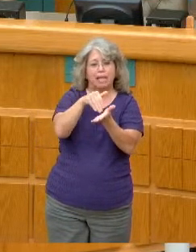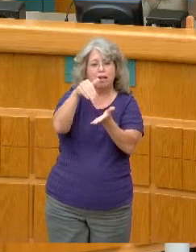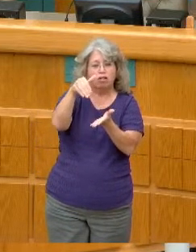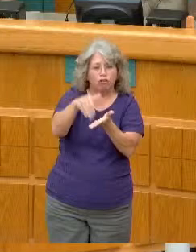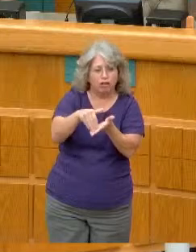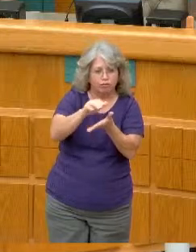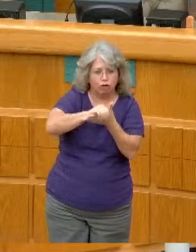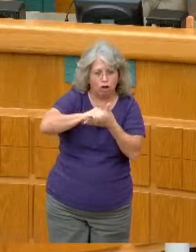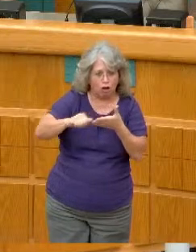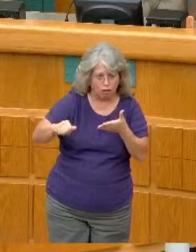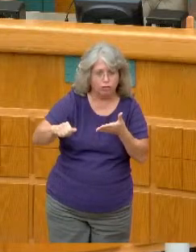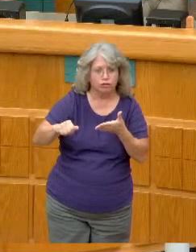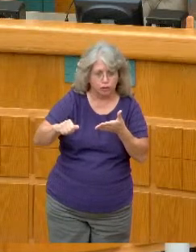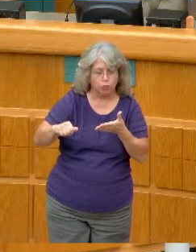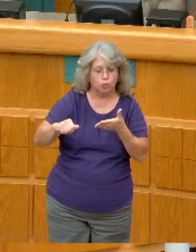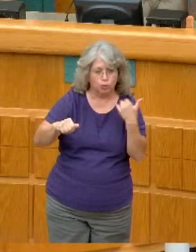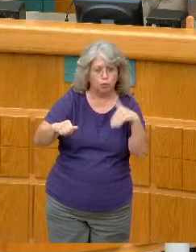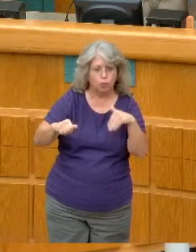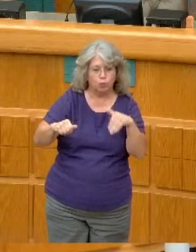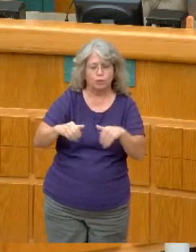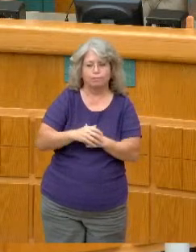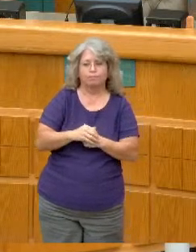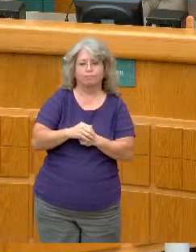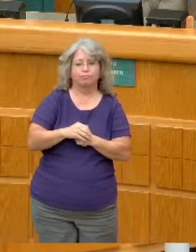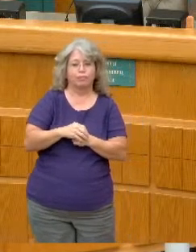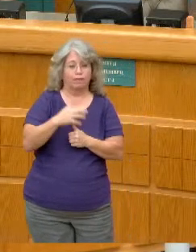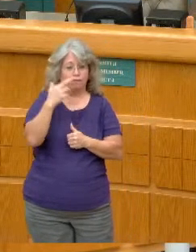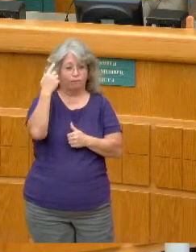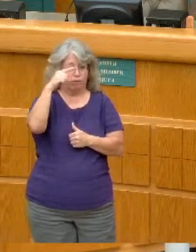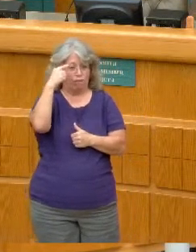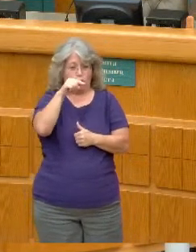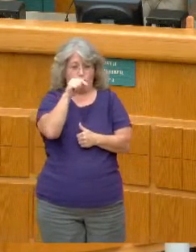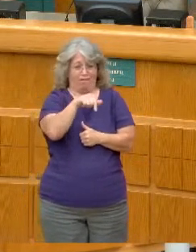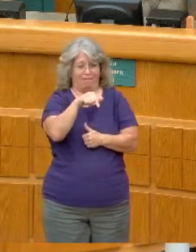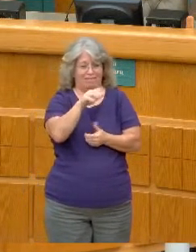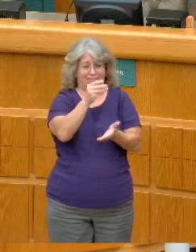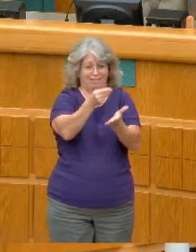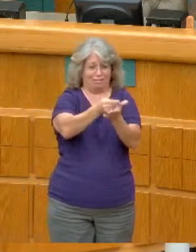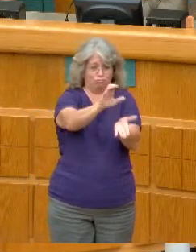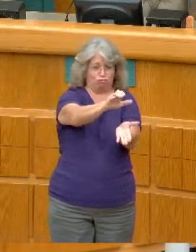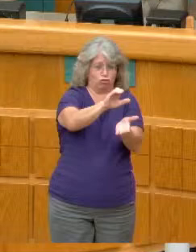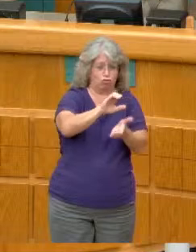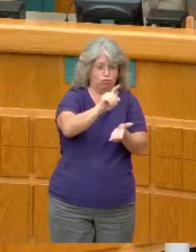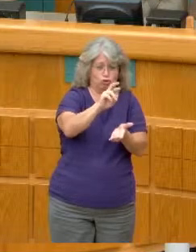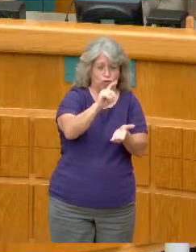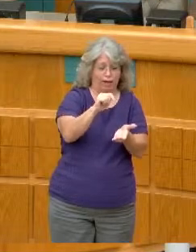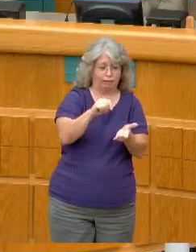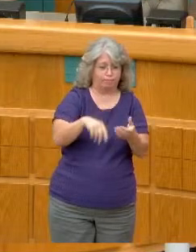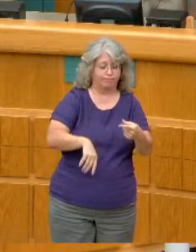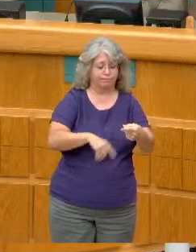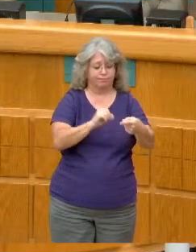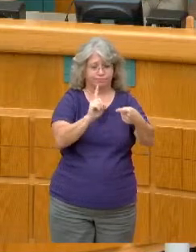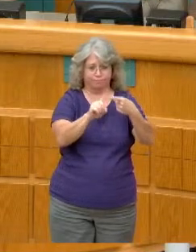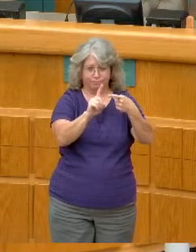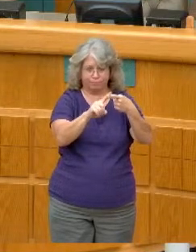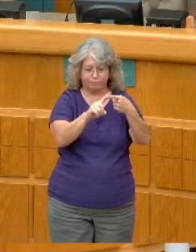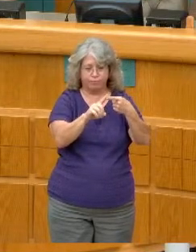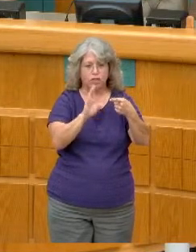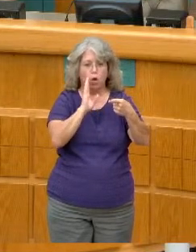This grant, hold on to your seats here, is for actually a little over $18